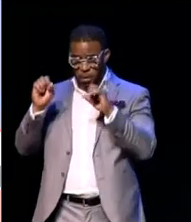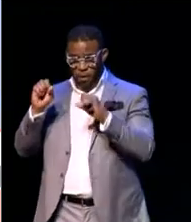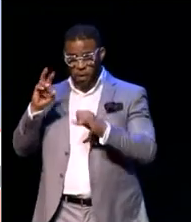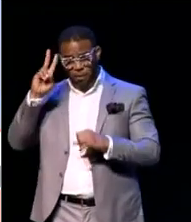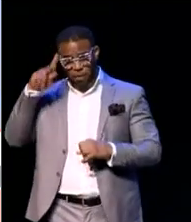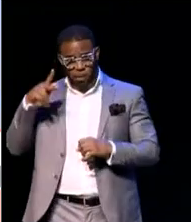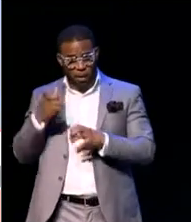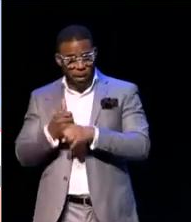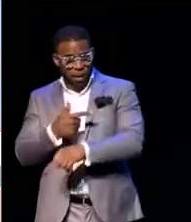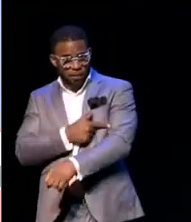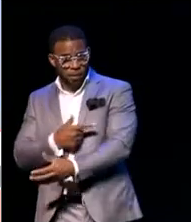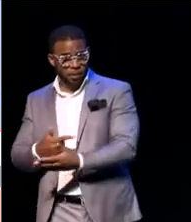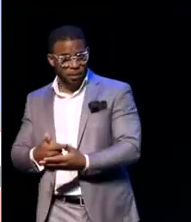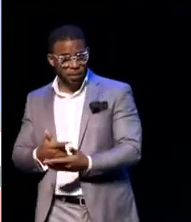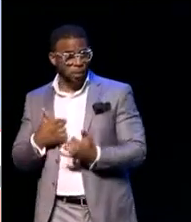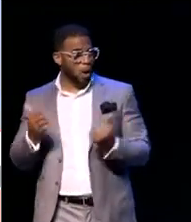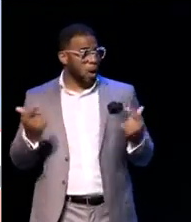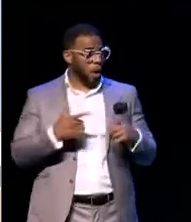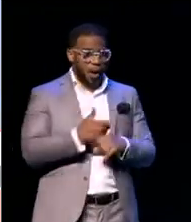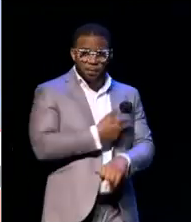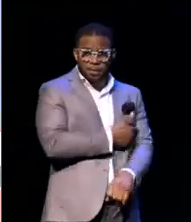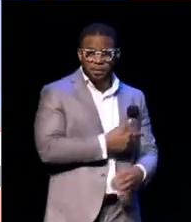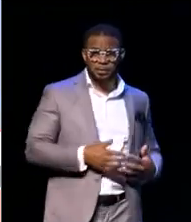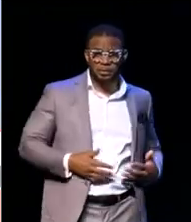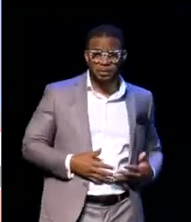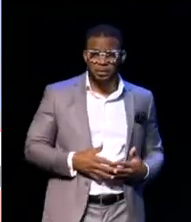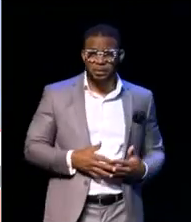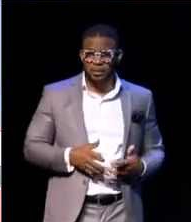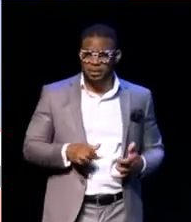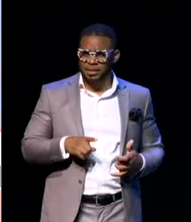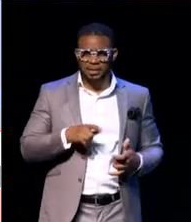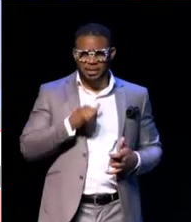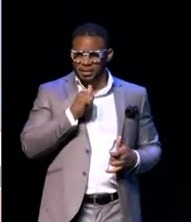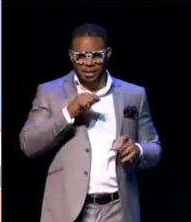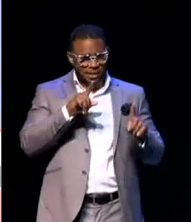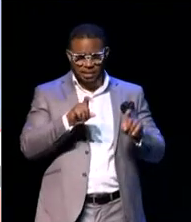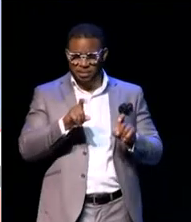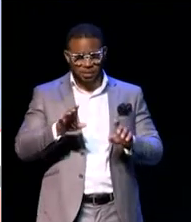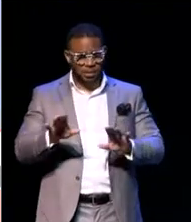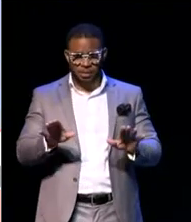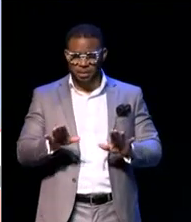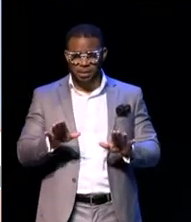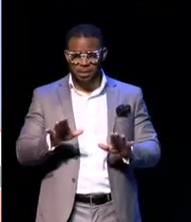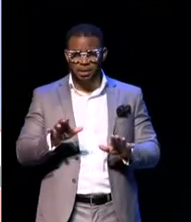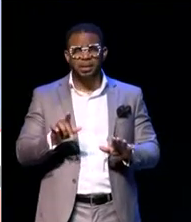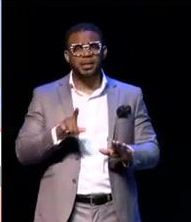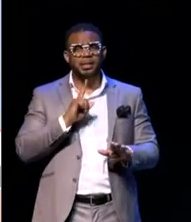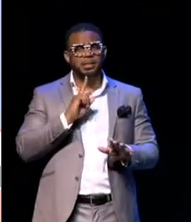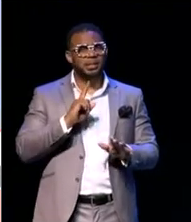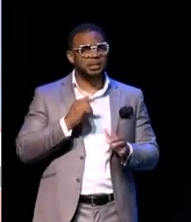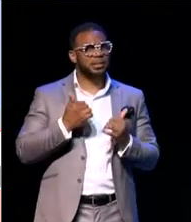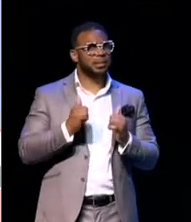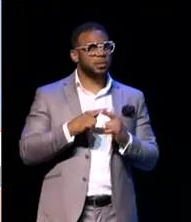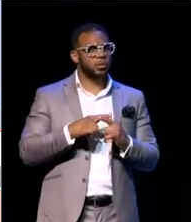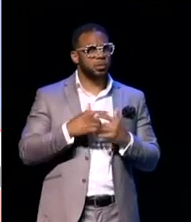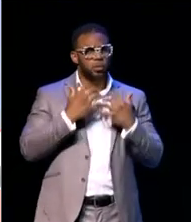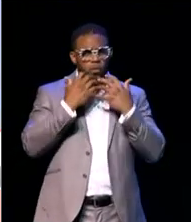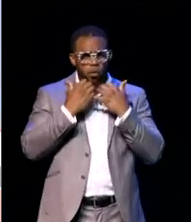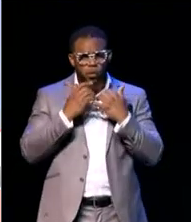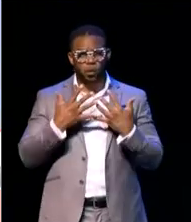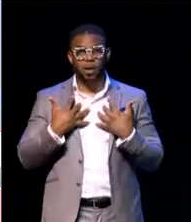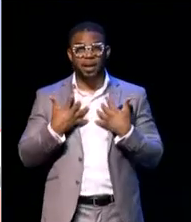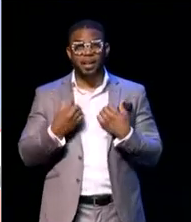vice president got vaccinated. We all got vaccinated. This isn't an experiment. This is an attempt to preserve